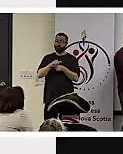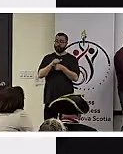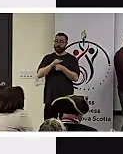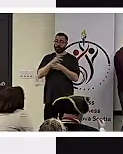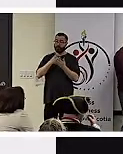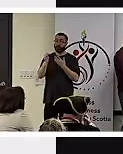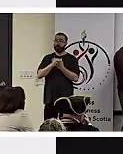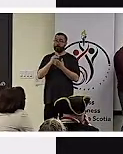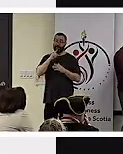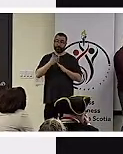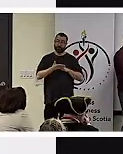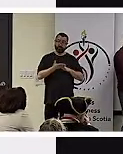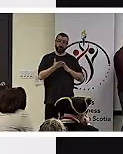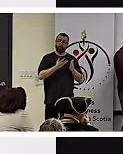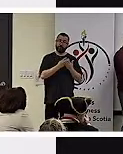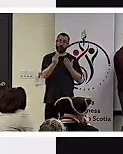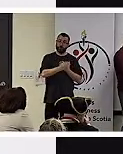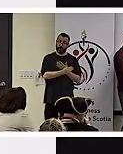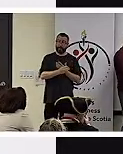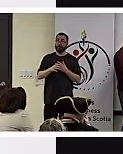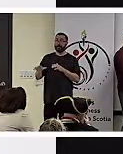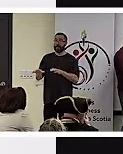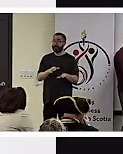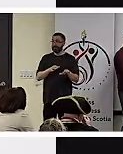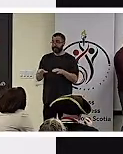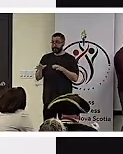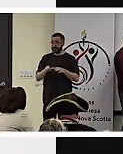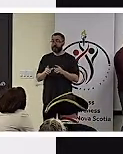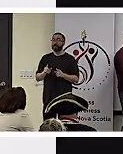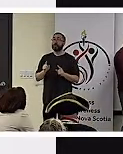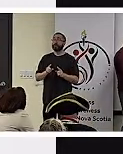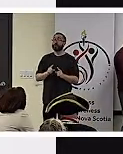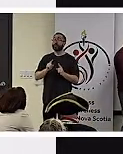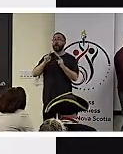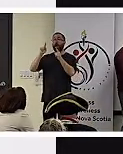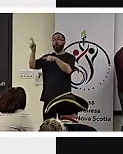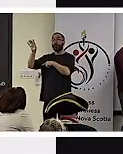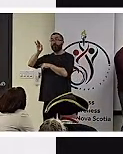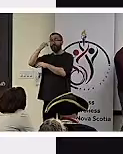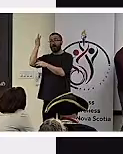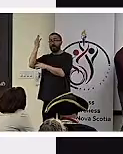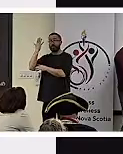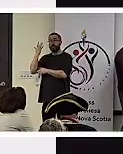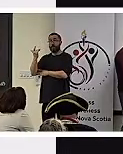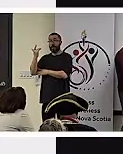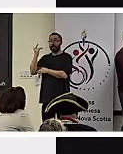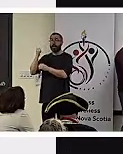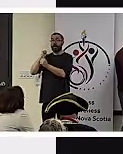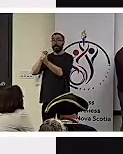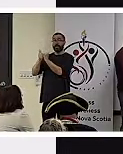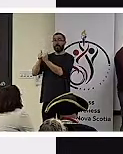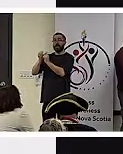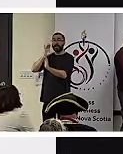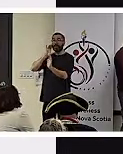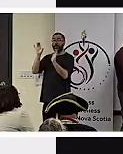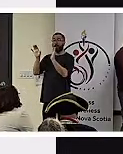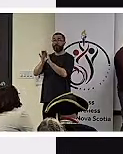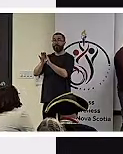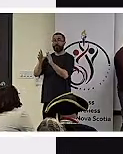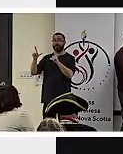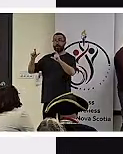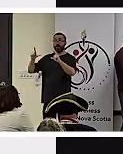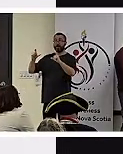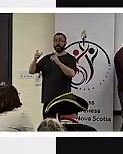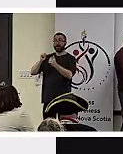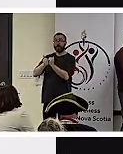activities. I went to France to compete in photography